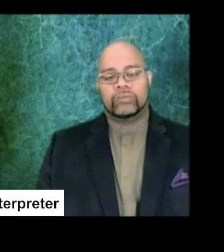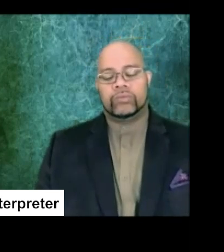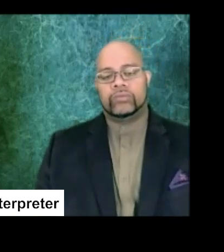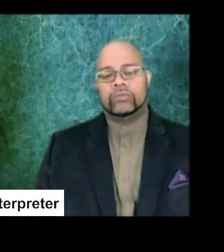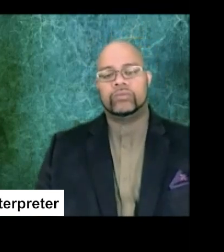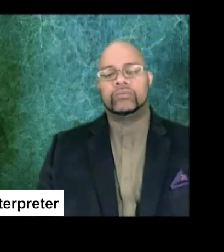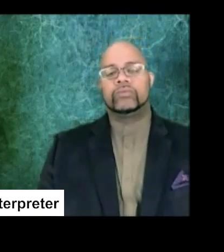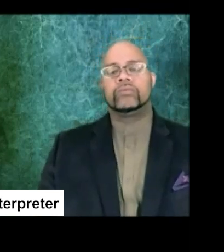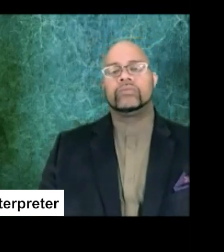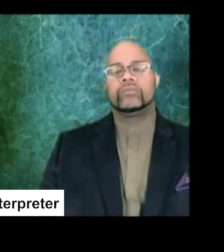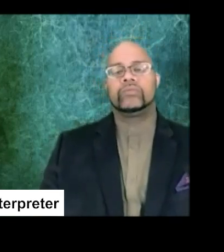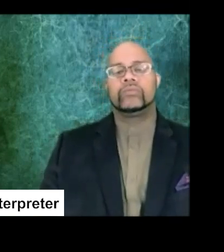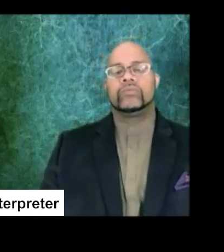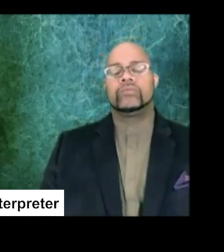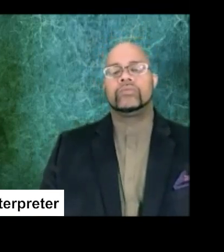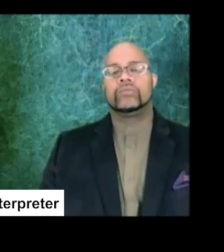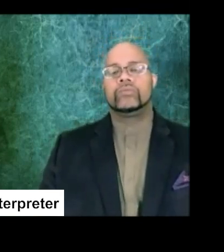allows